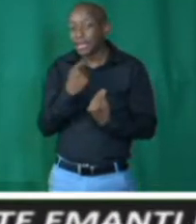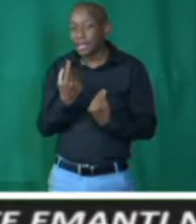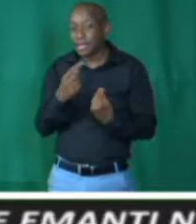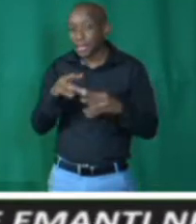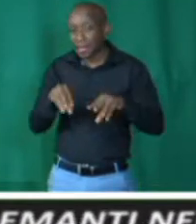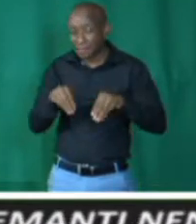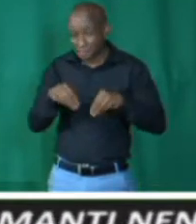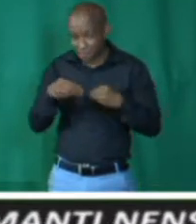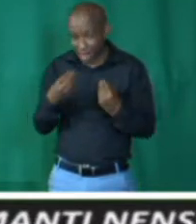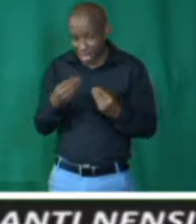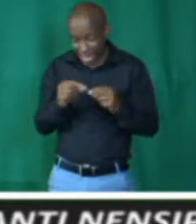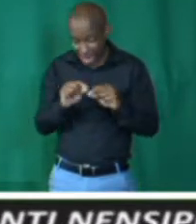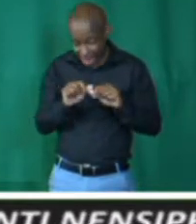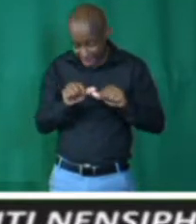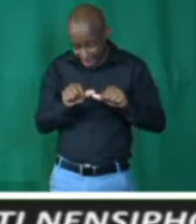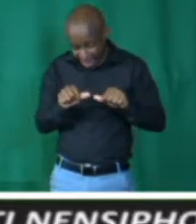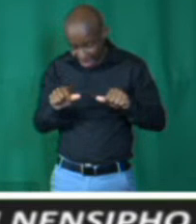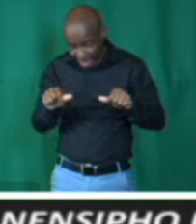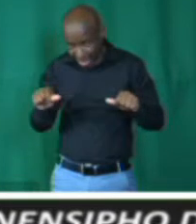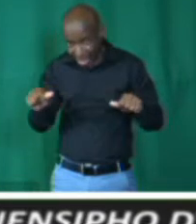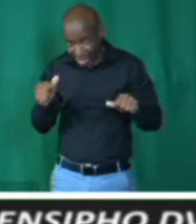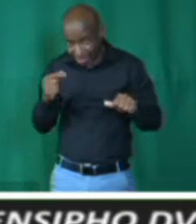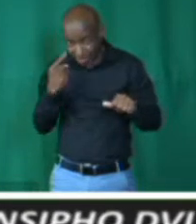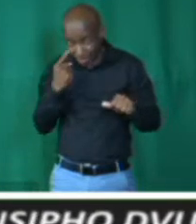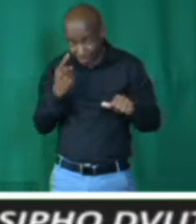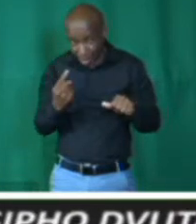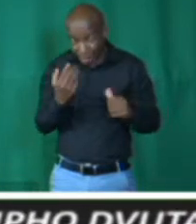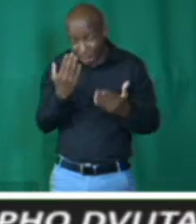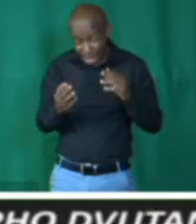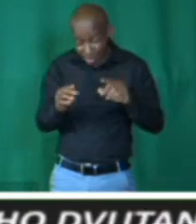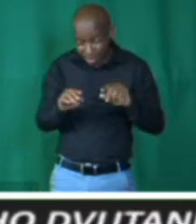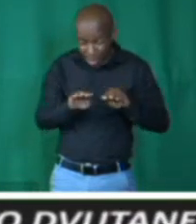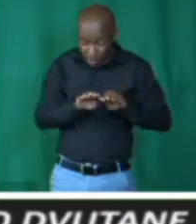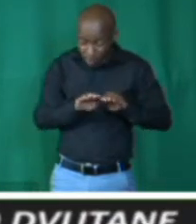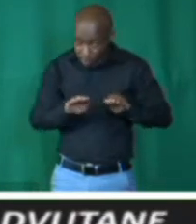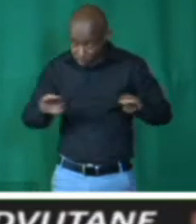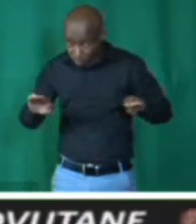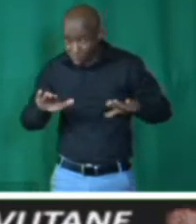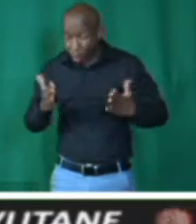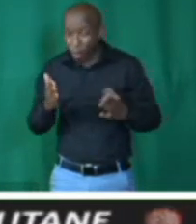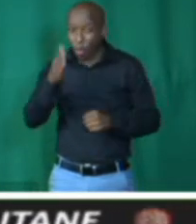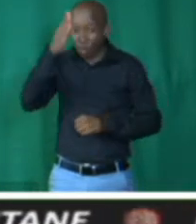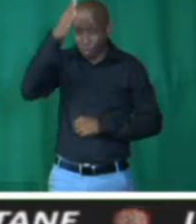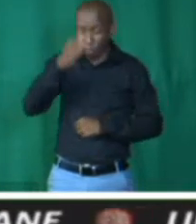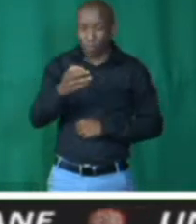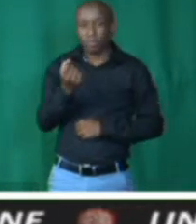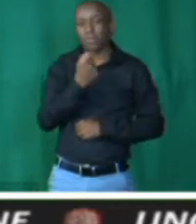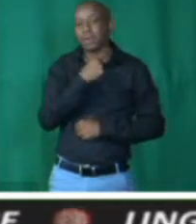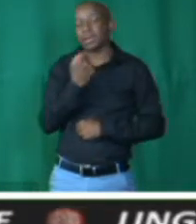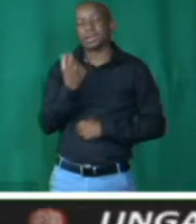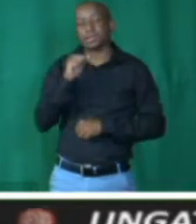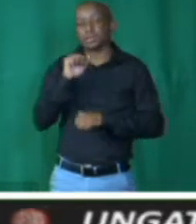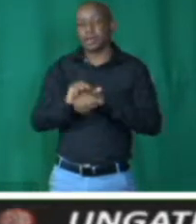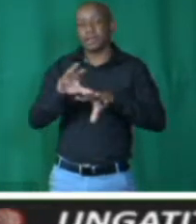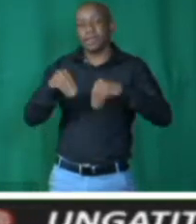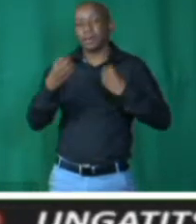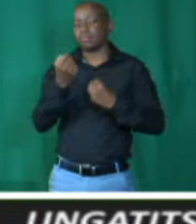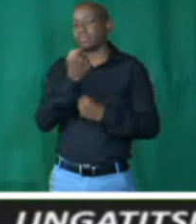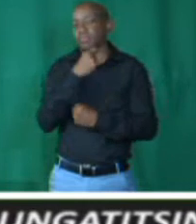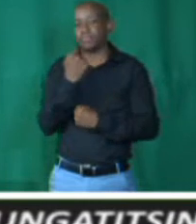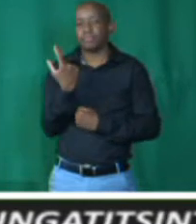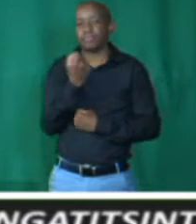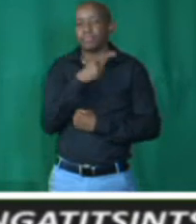length of line segments that are either horizontal or vertical. We've seen that.